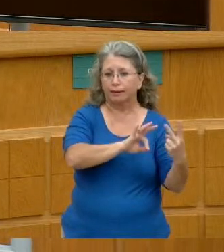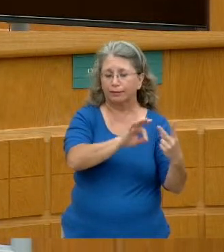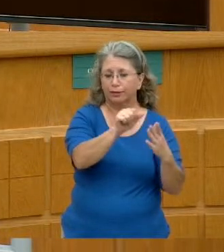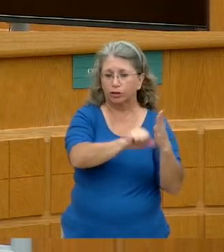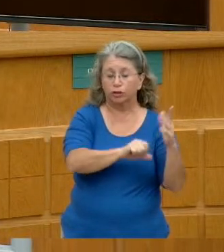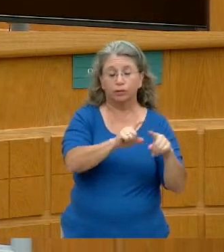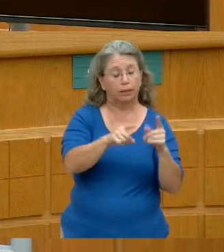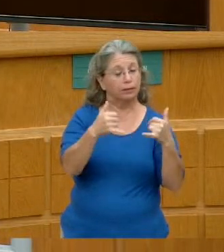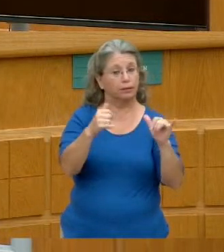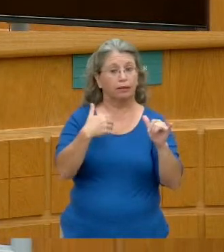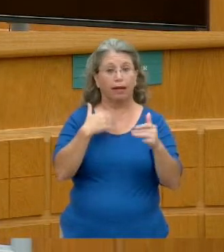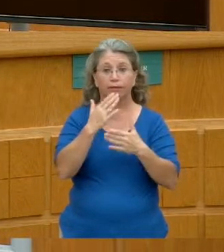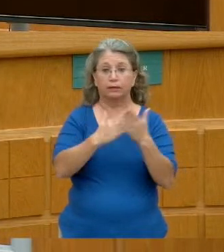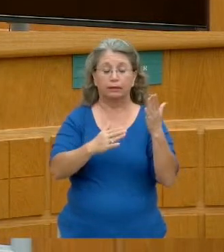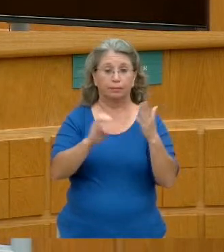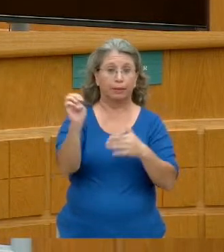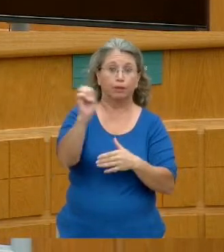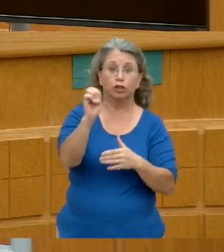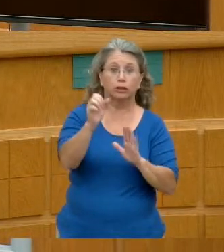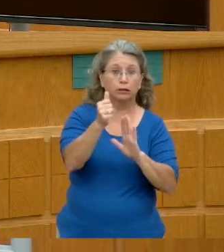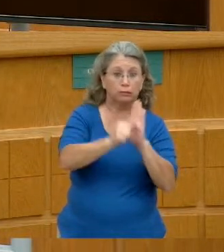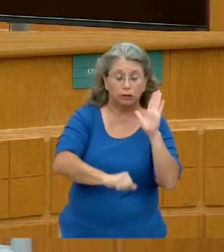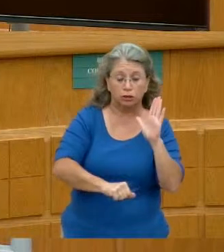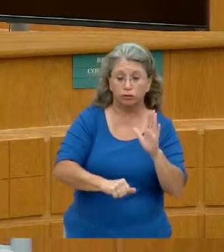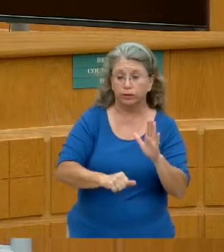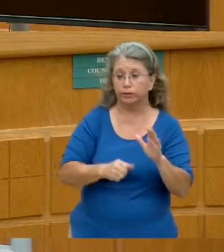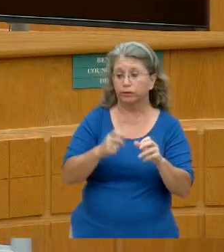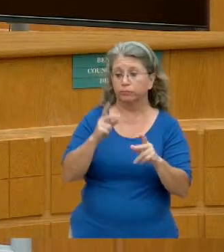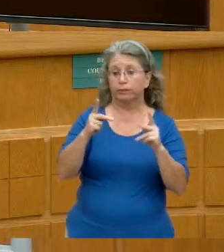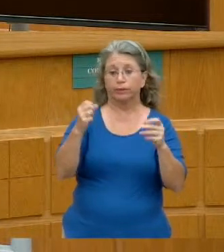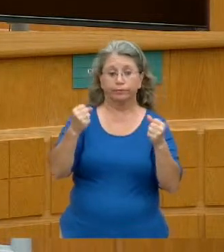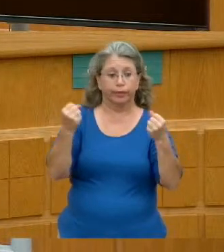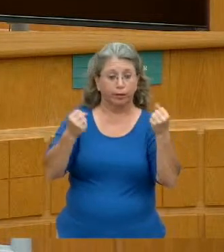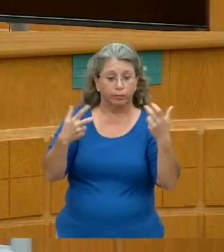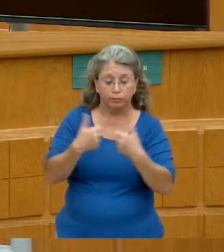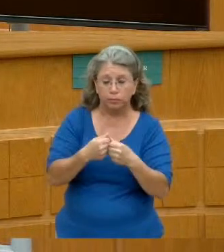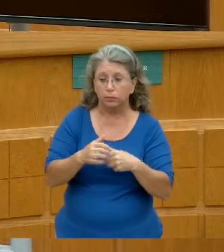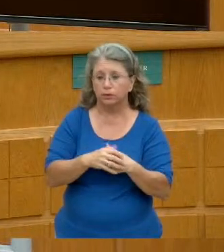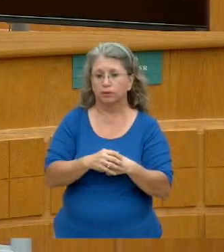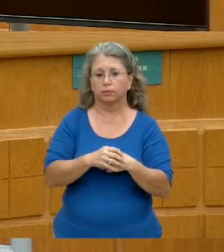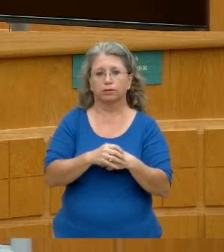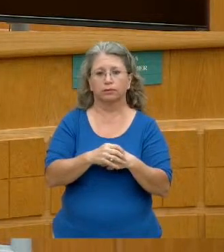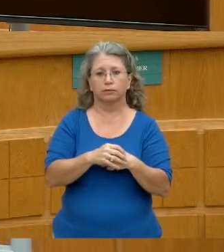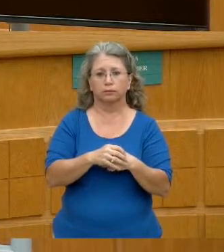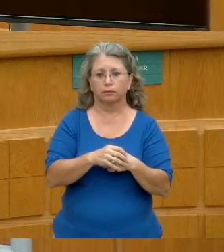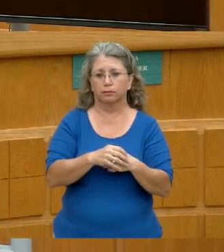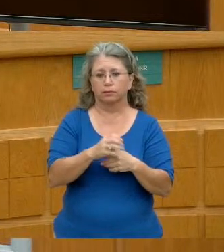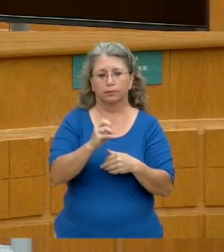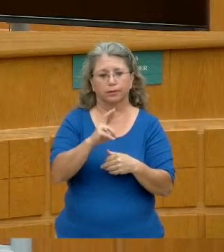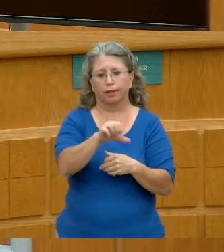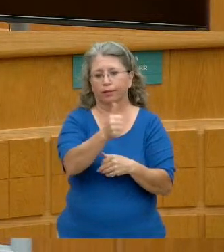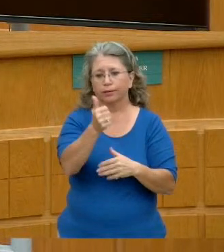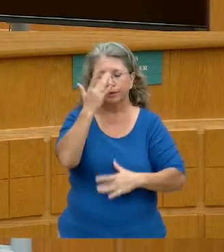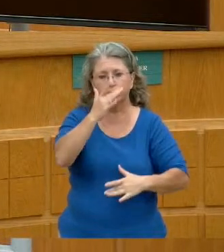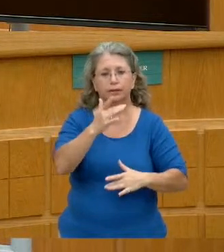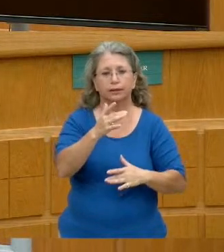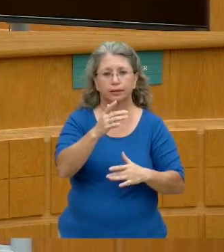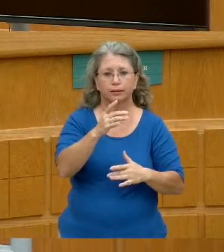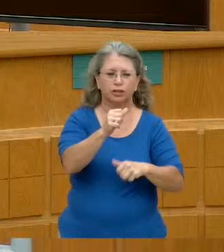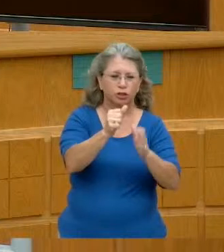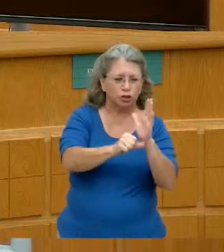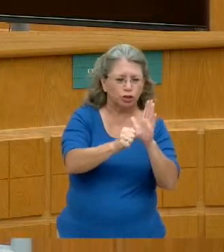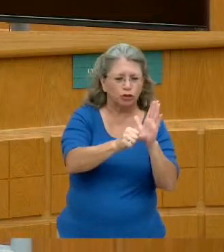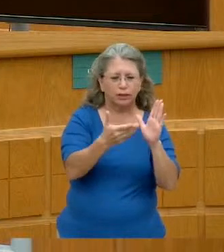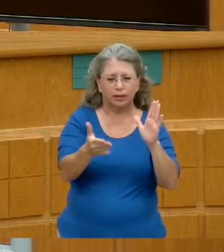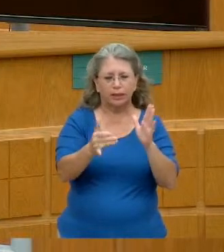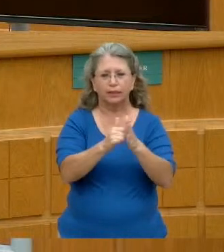emergencies, you've got automobile wrecks, you've got other things that do require surgery and do require blood. And we just encourage you to